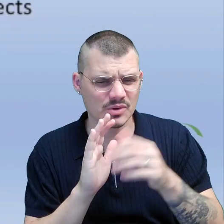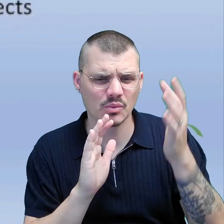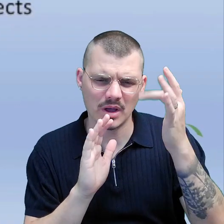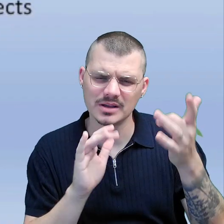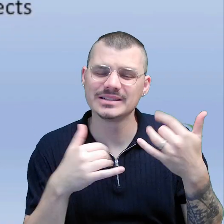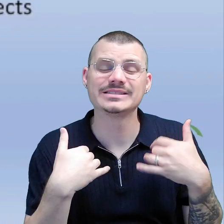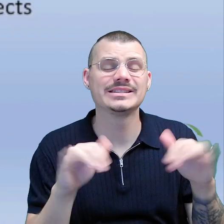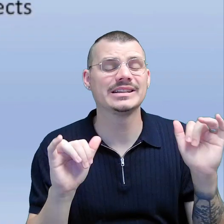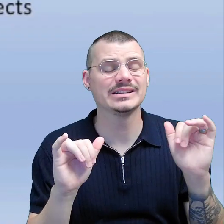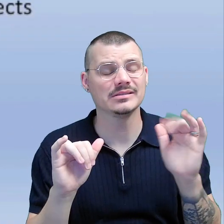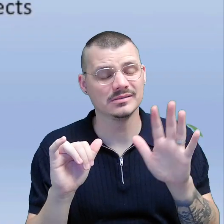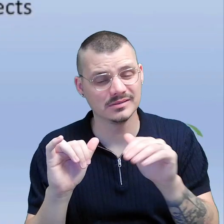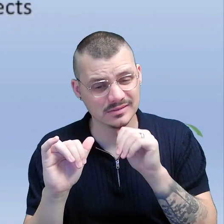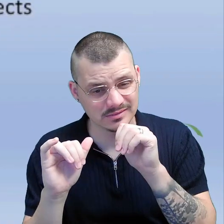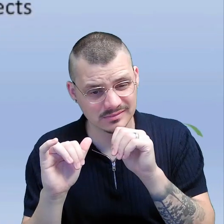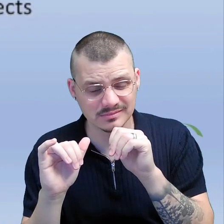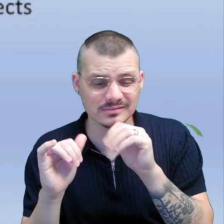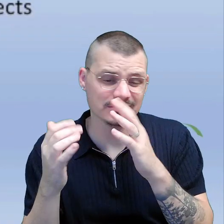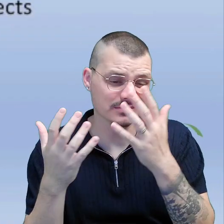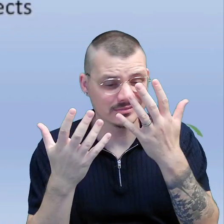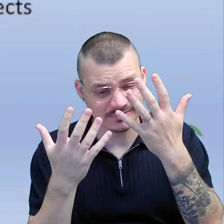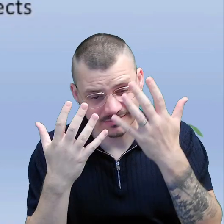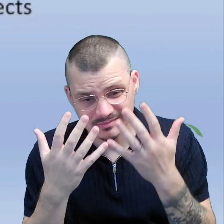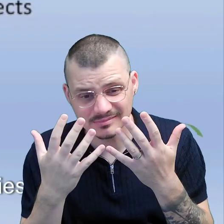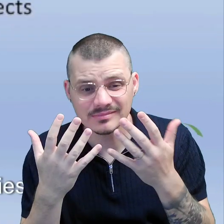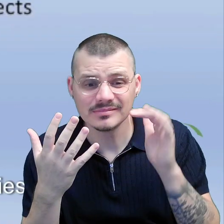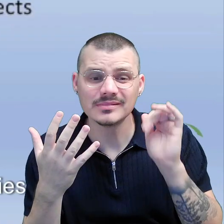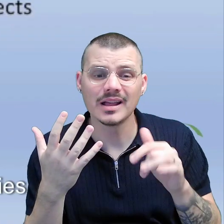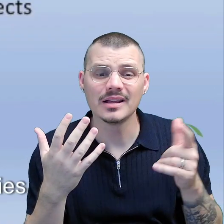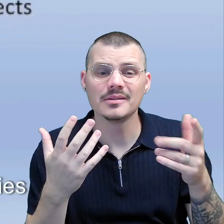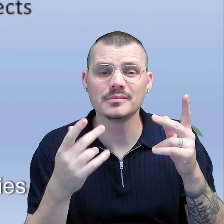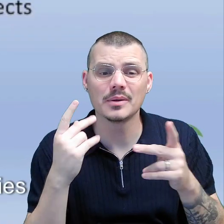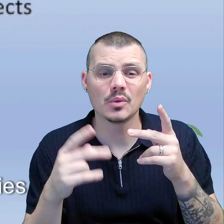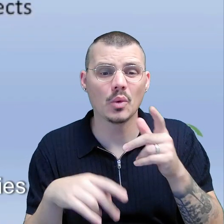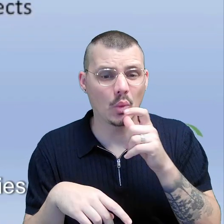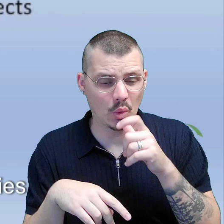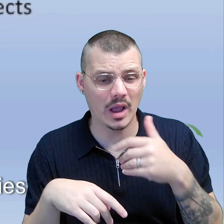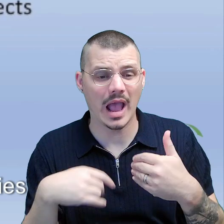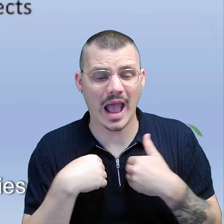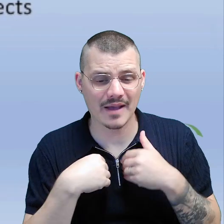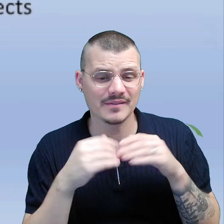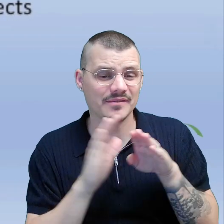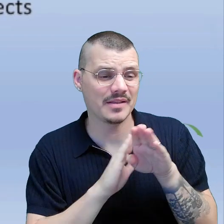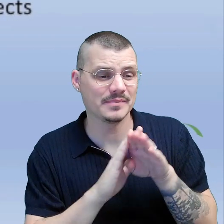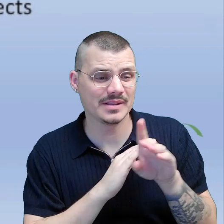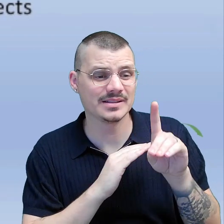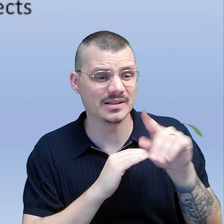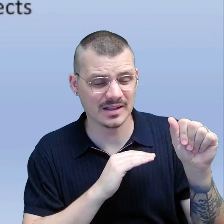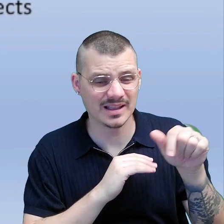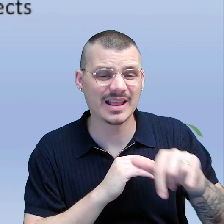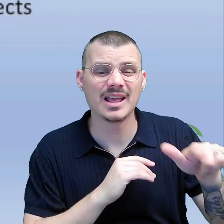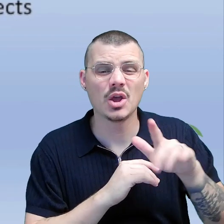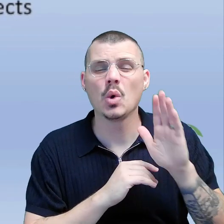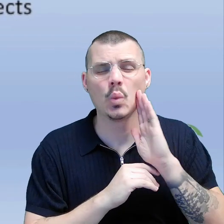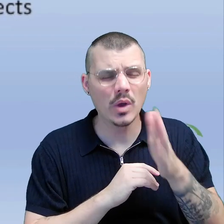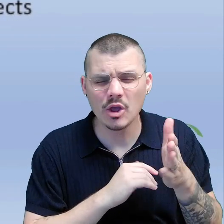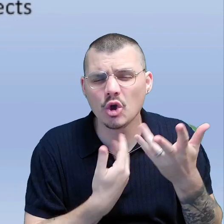still, unfortunately, a mistaken idea that people with developmental disabilities inevitably